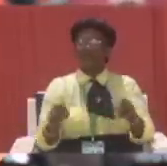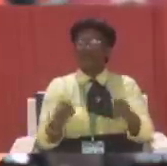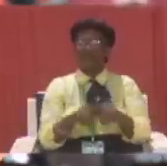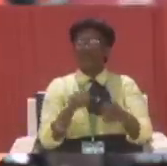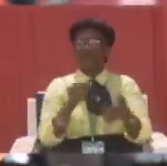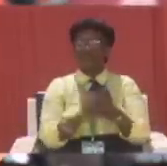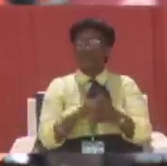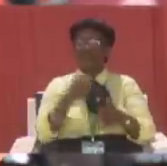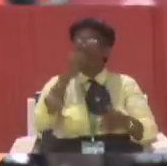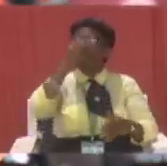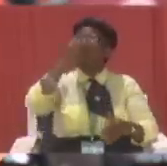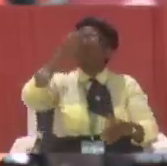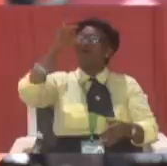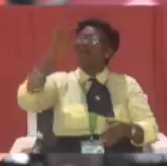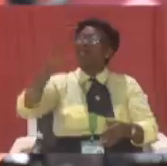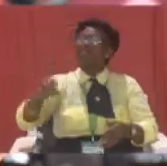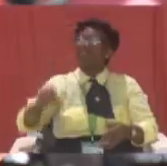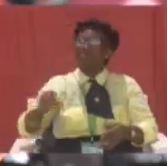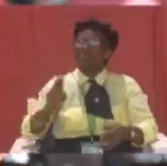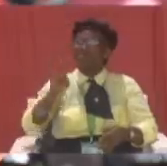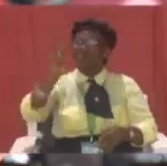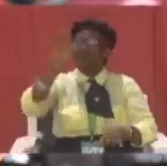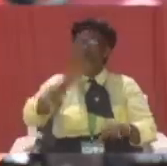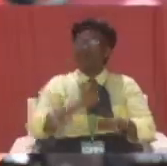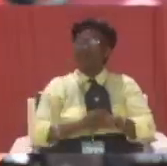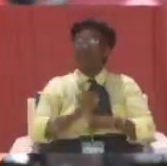could be terminated.